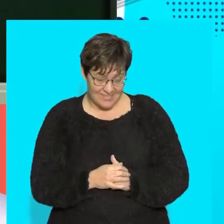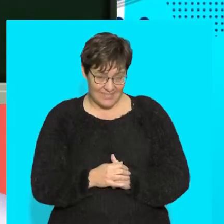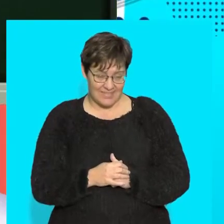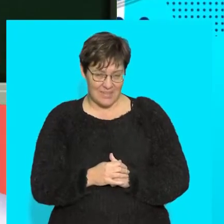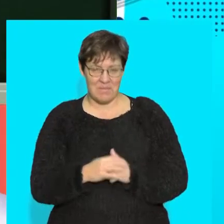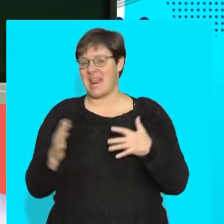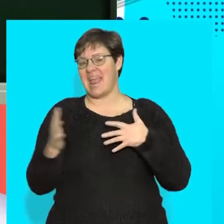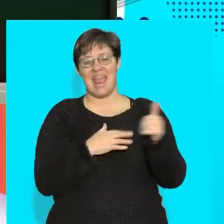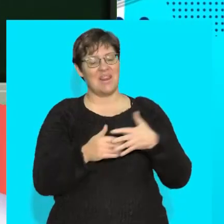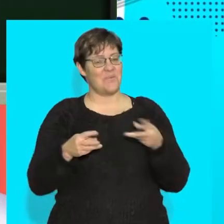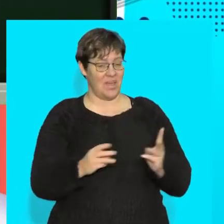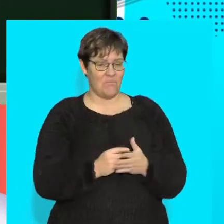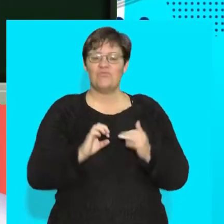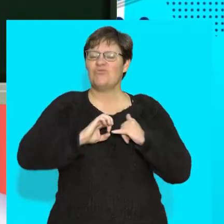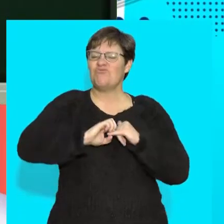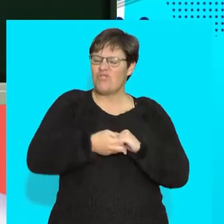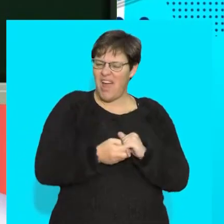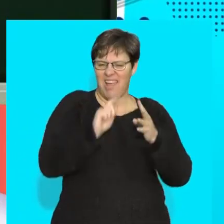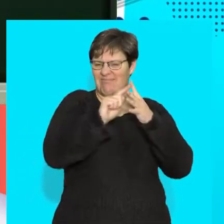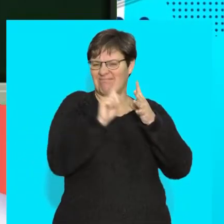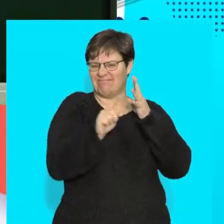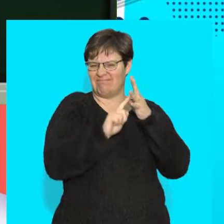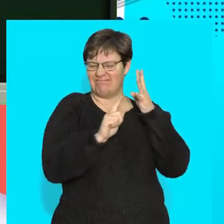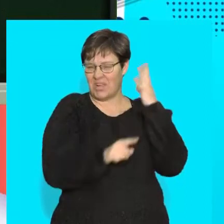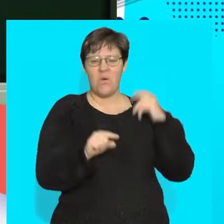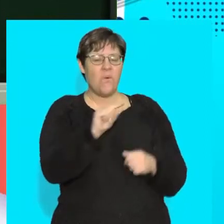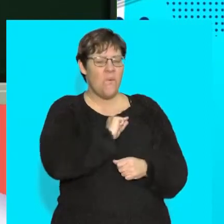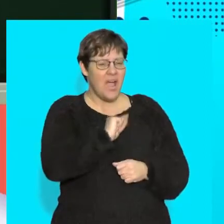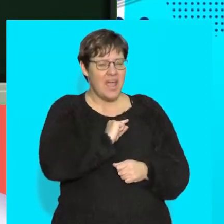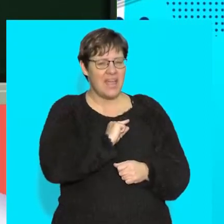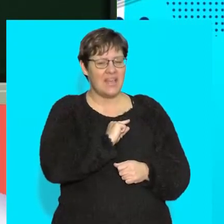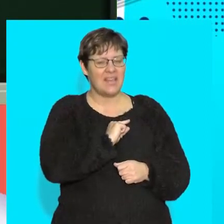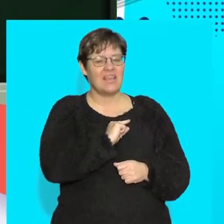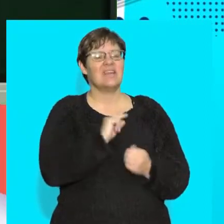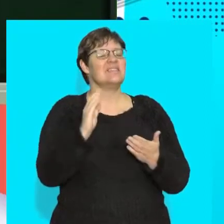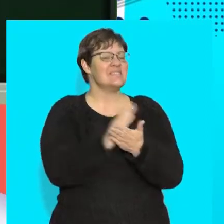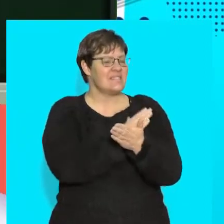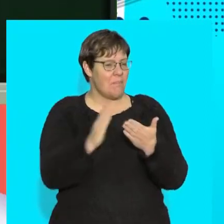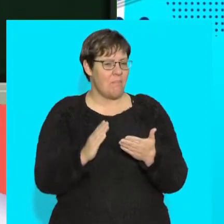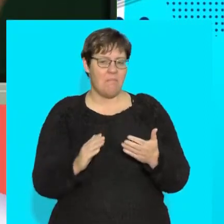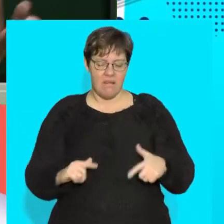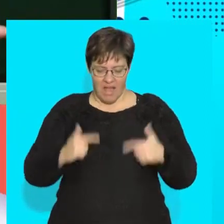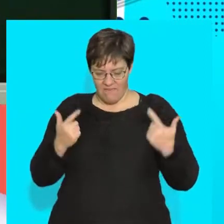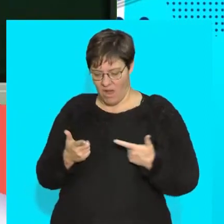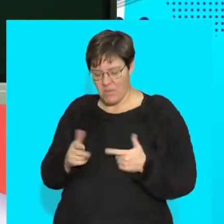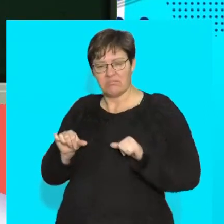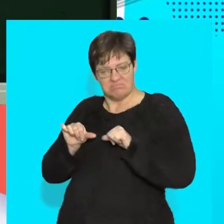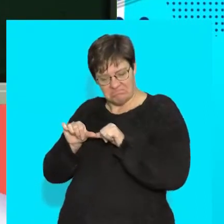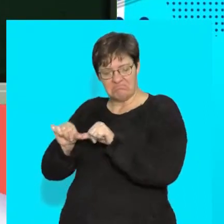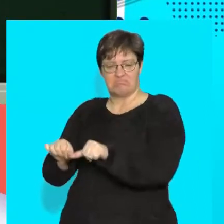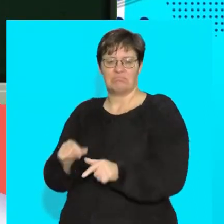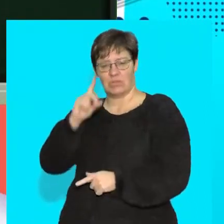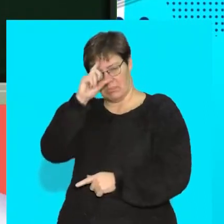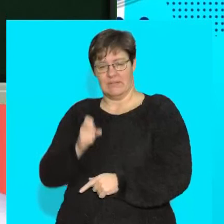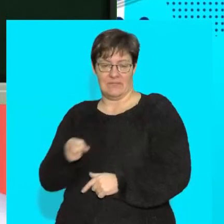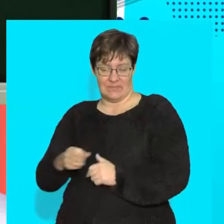we do try these things, right? Because it's things that some of the people we live with and we stay with try out, and then we see